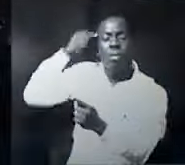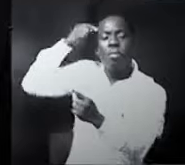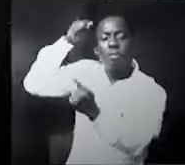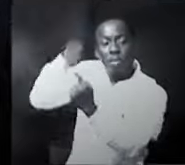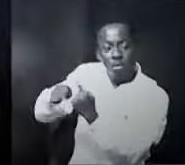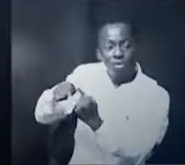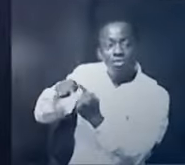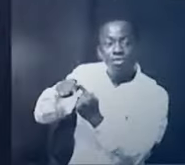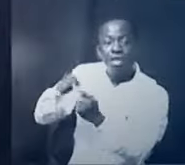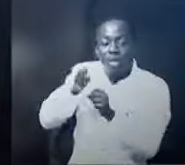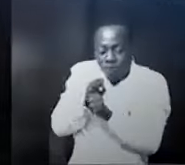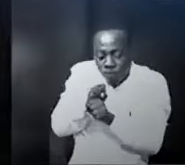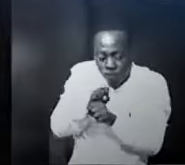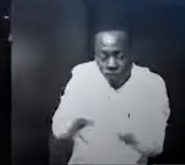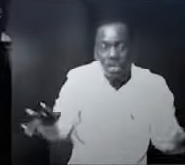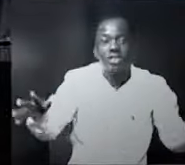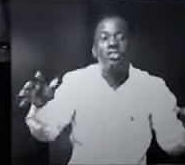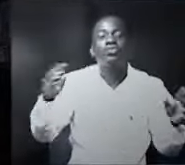society